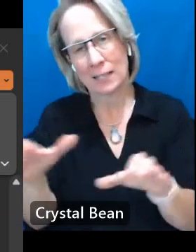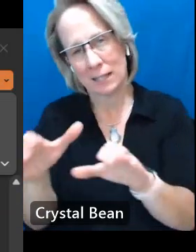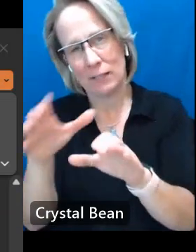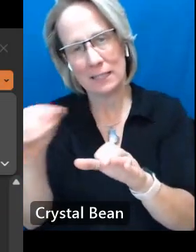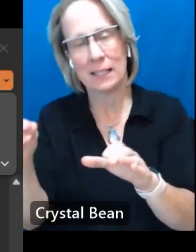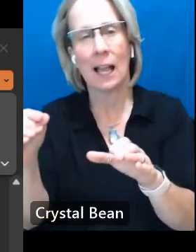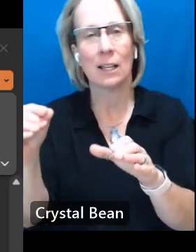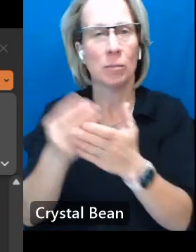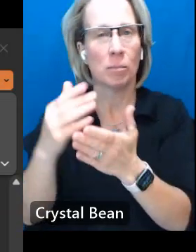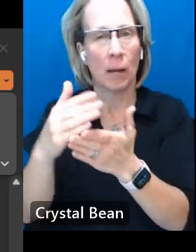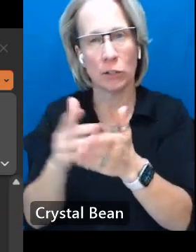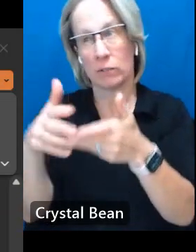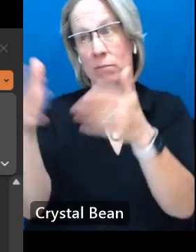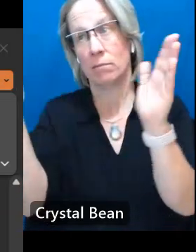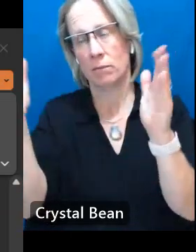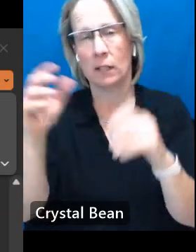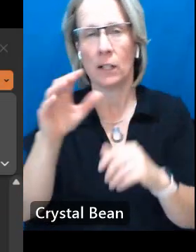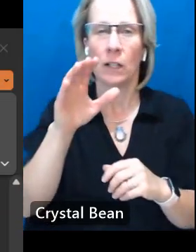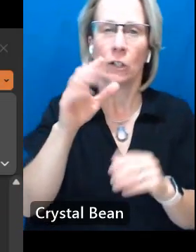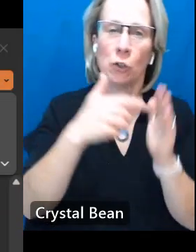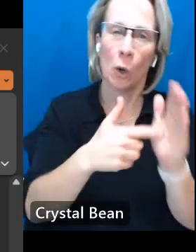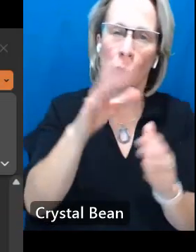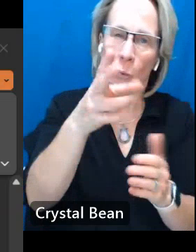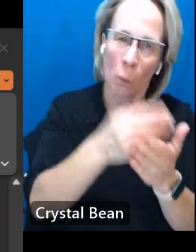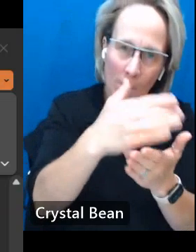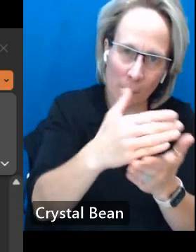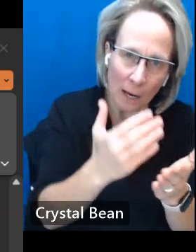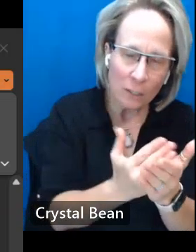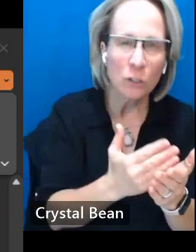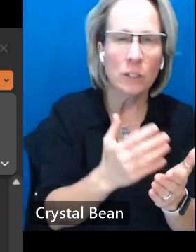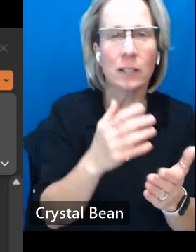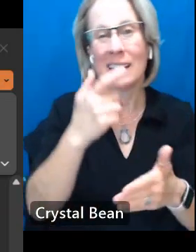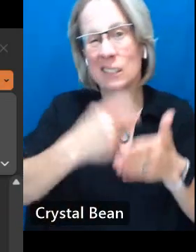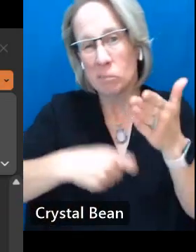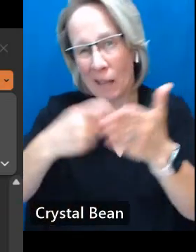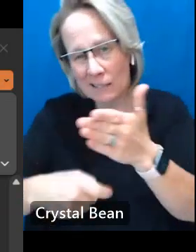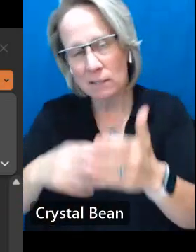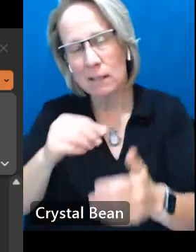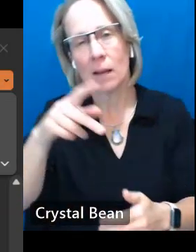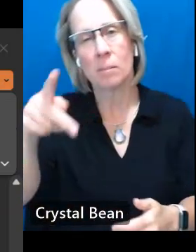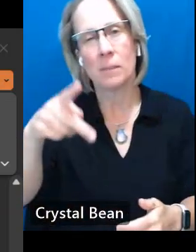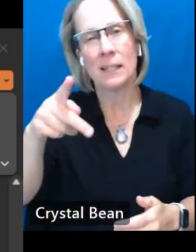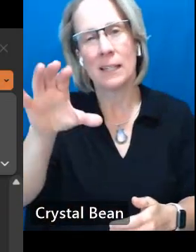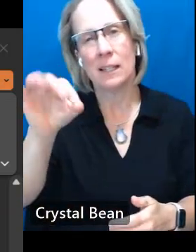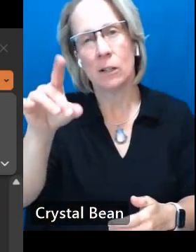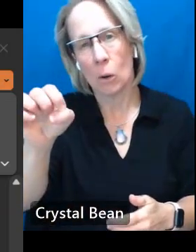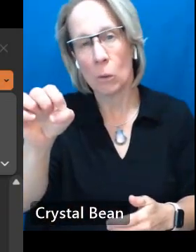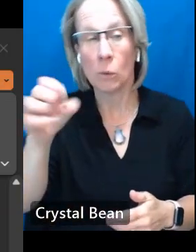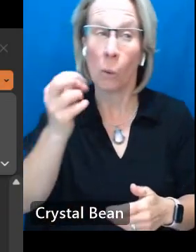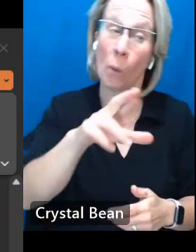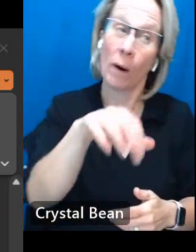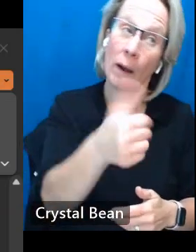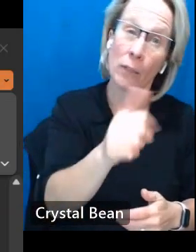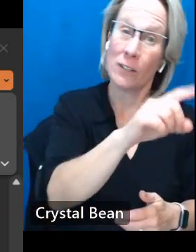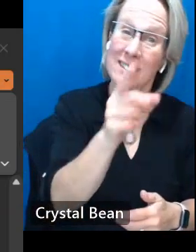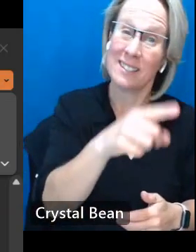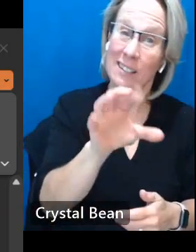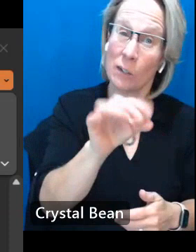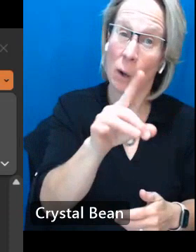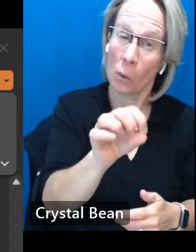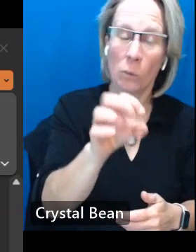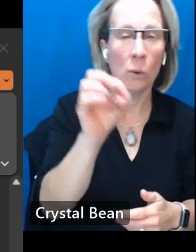your expense and encumbrances for a P code or other budgets. So it could be a Z code or a department code for a